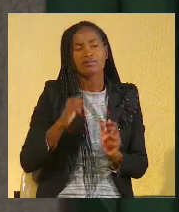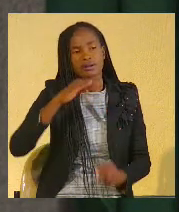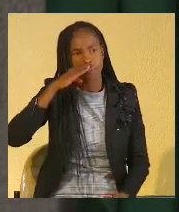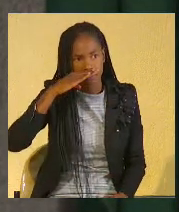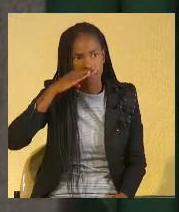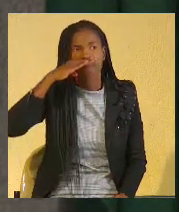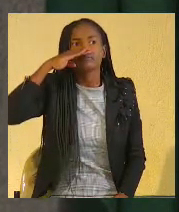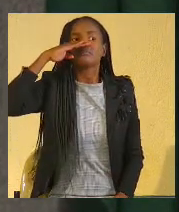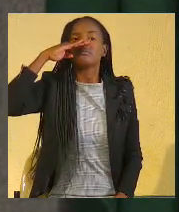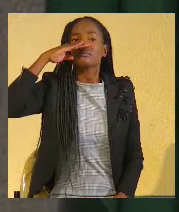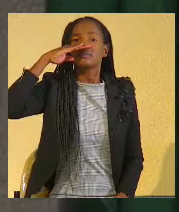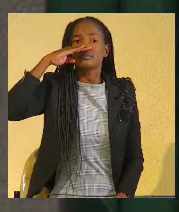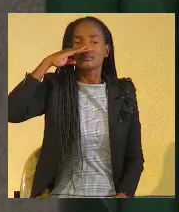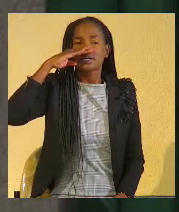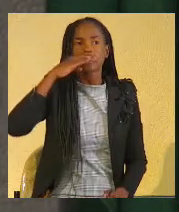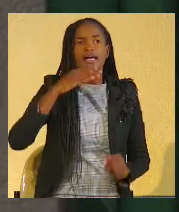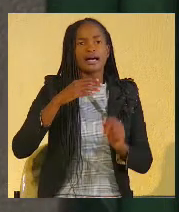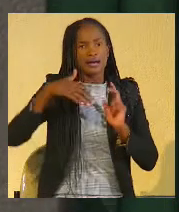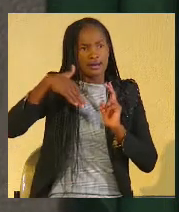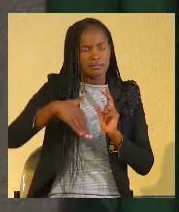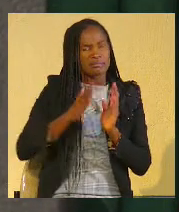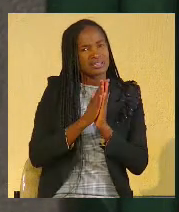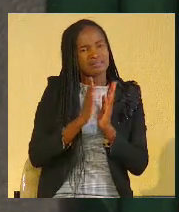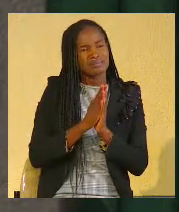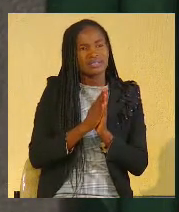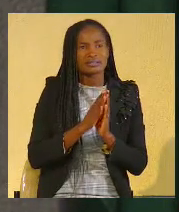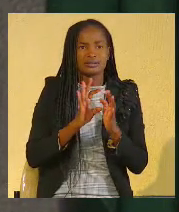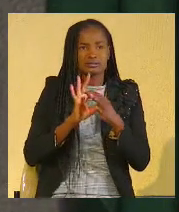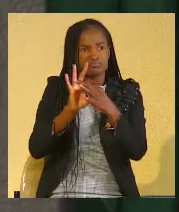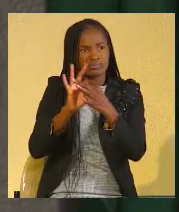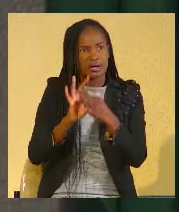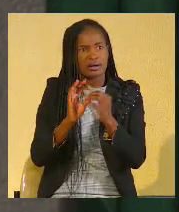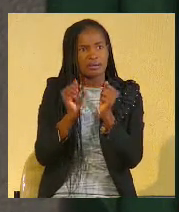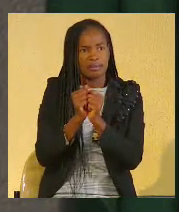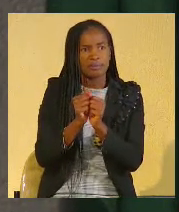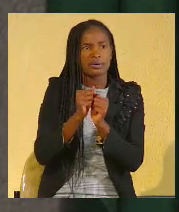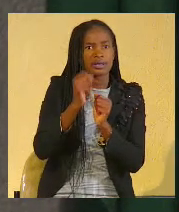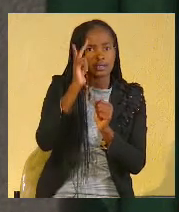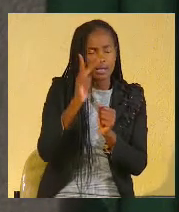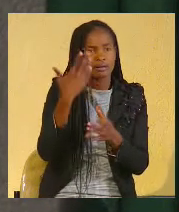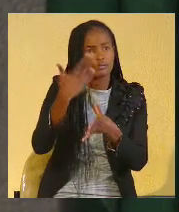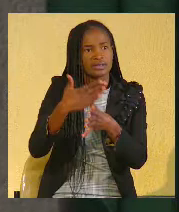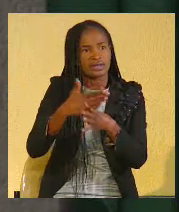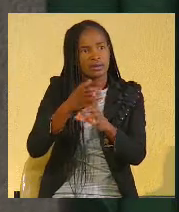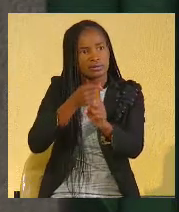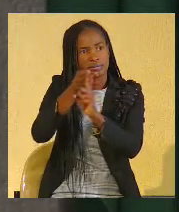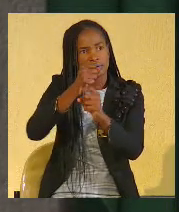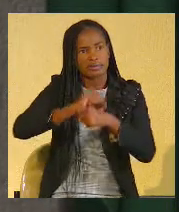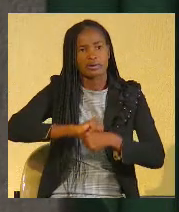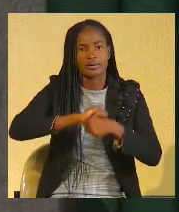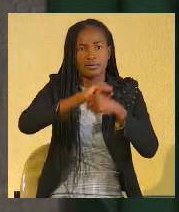of, and to continue to render the support to those who are really at the forefront of the